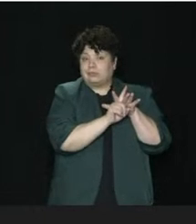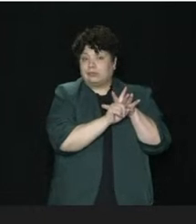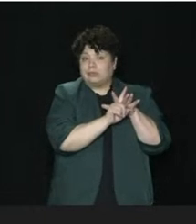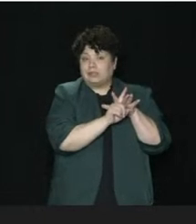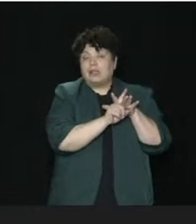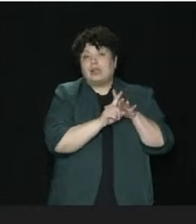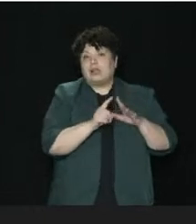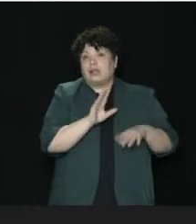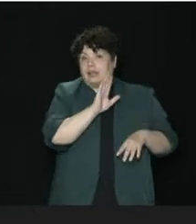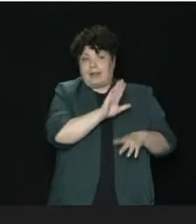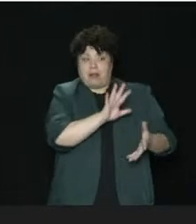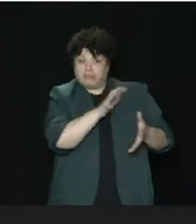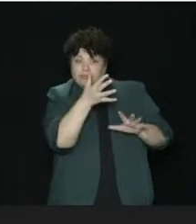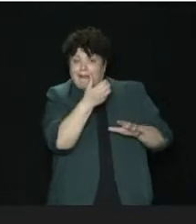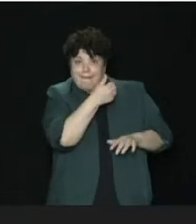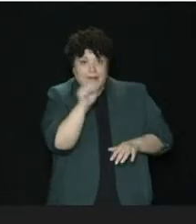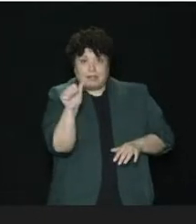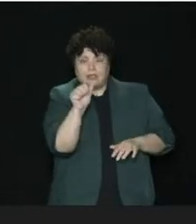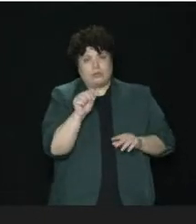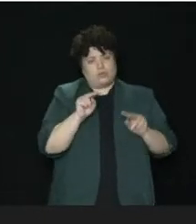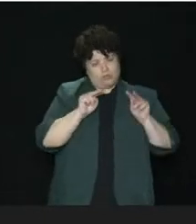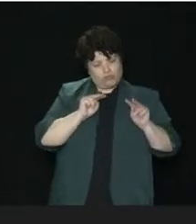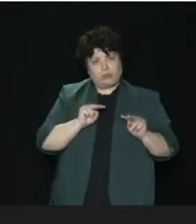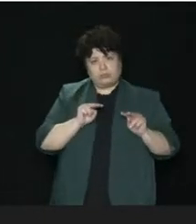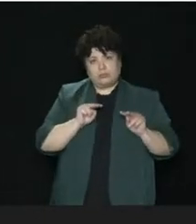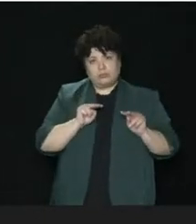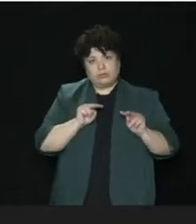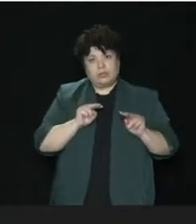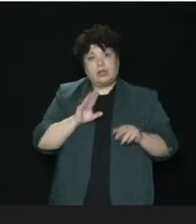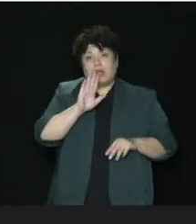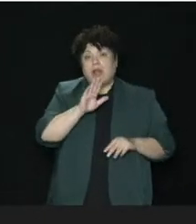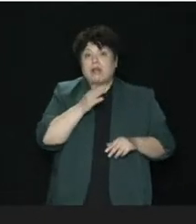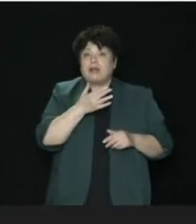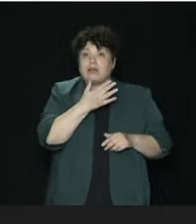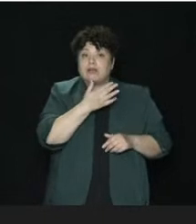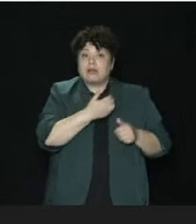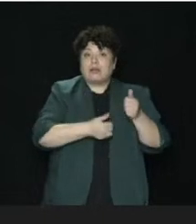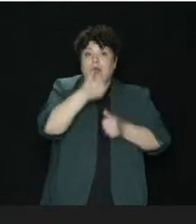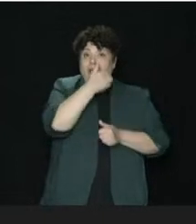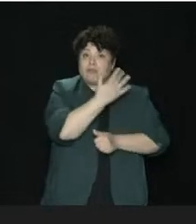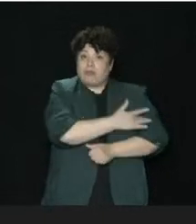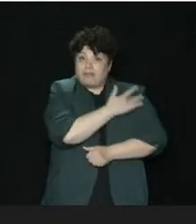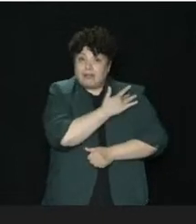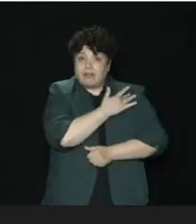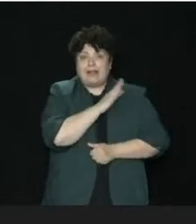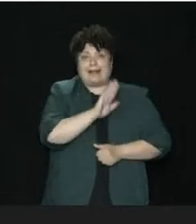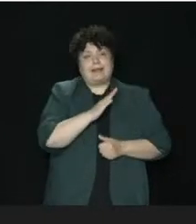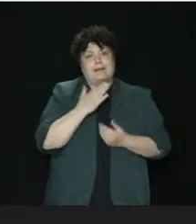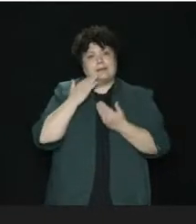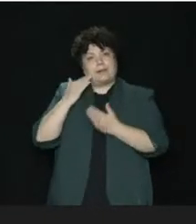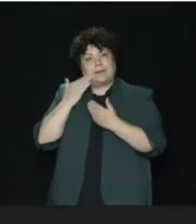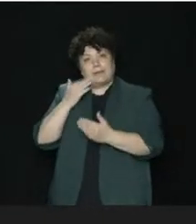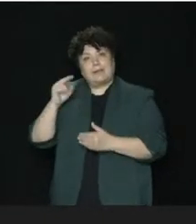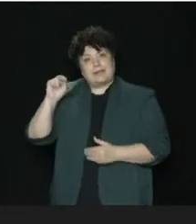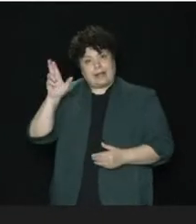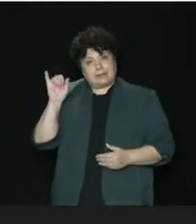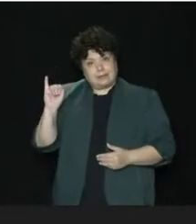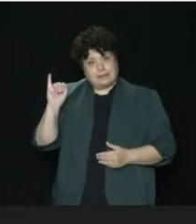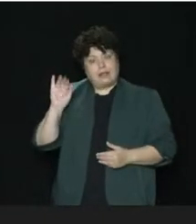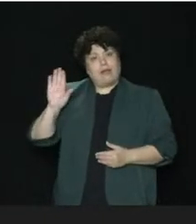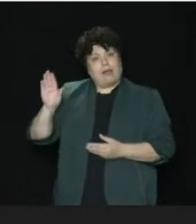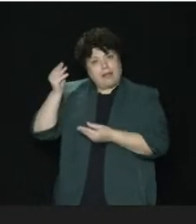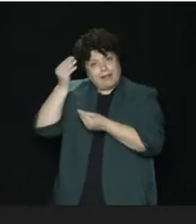adverse events. And NACI, I think what I heard from the Chief Medical Officer is that they are very grateful for NACI for providing them with